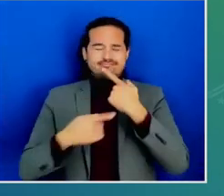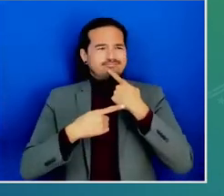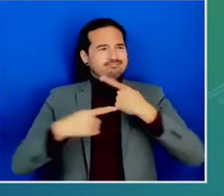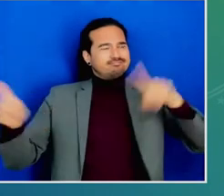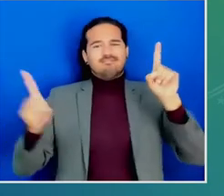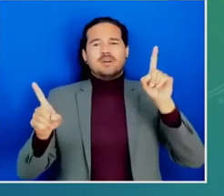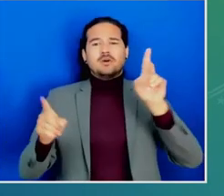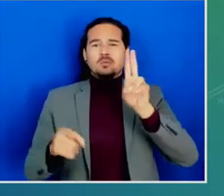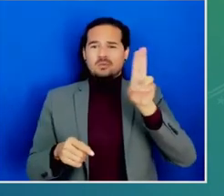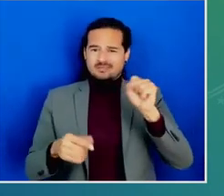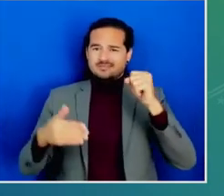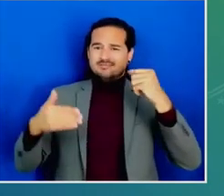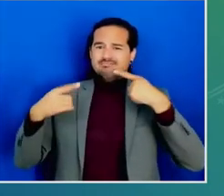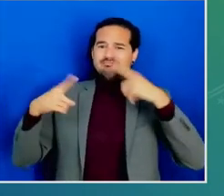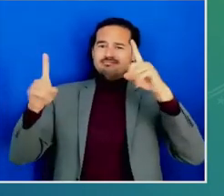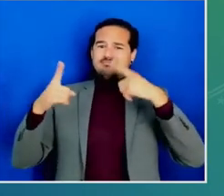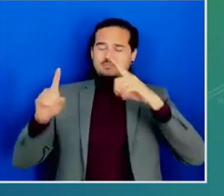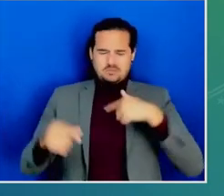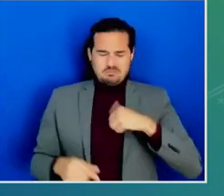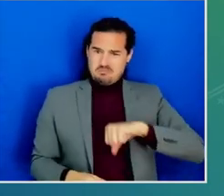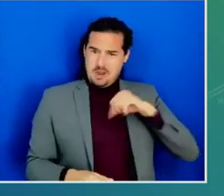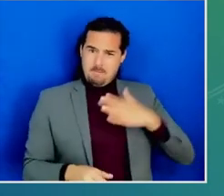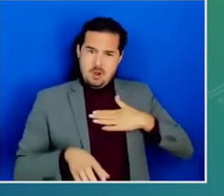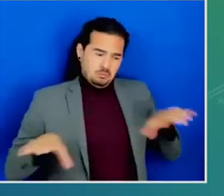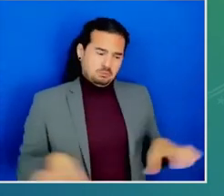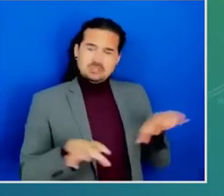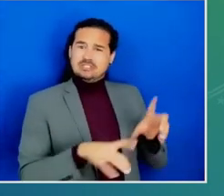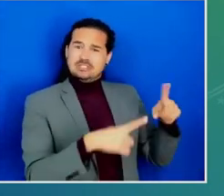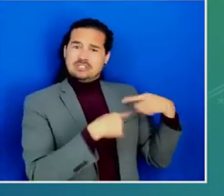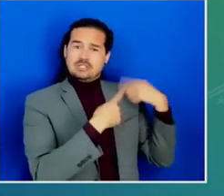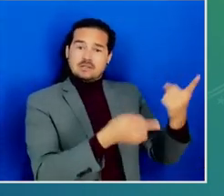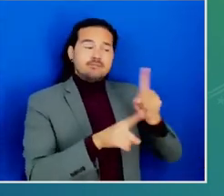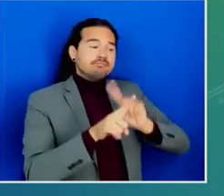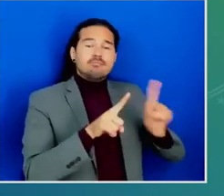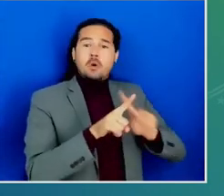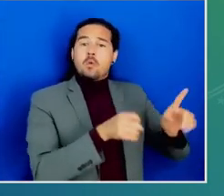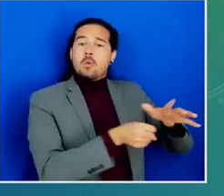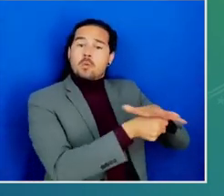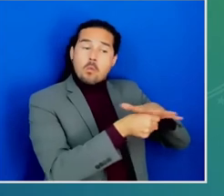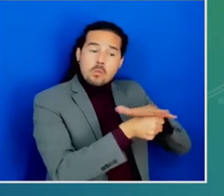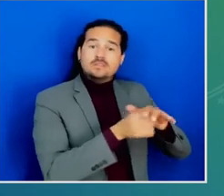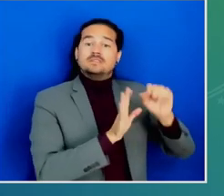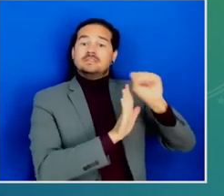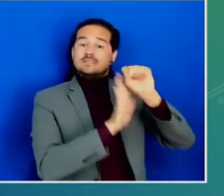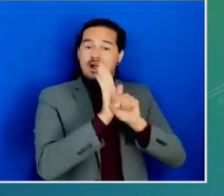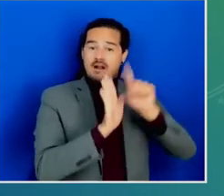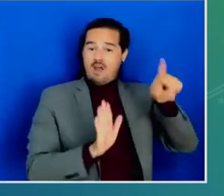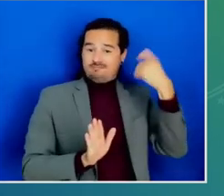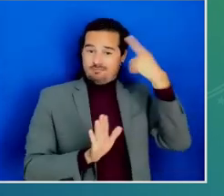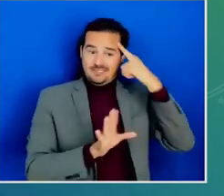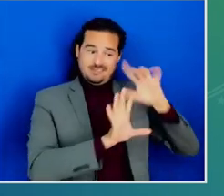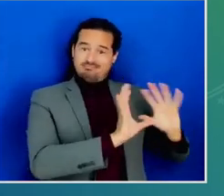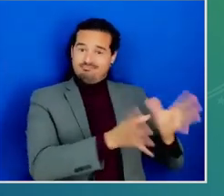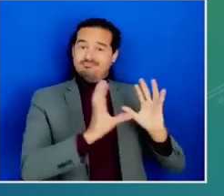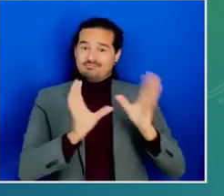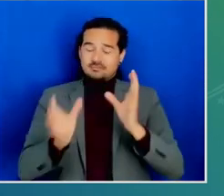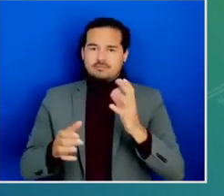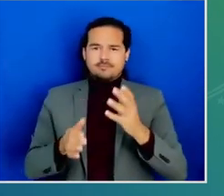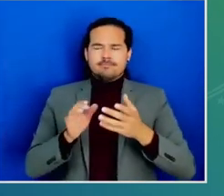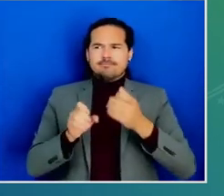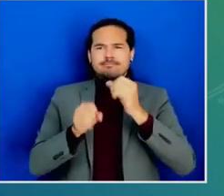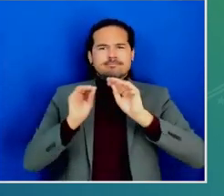of the work that I did for many years at local and state governments, as well as at EPA, to make sure our air